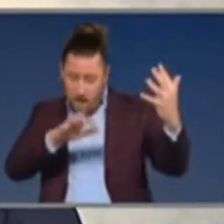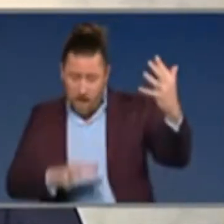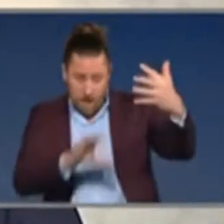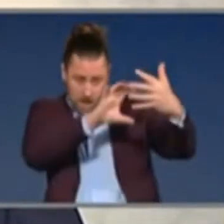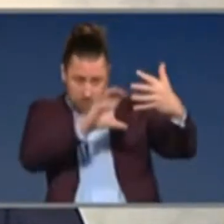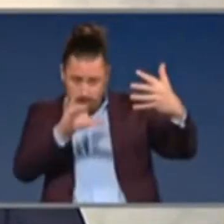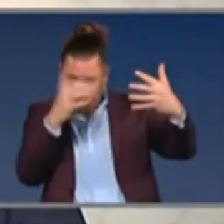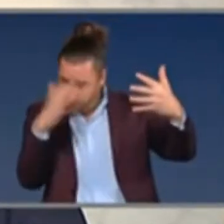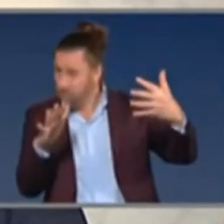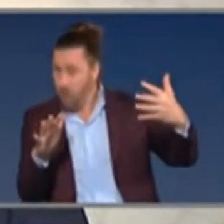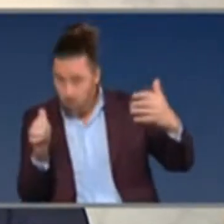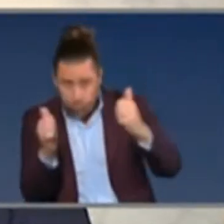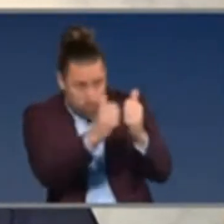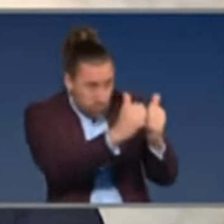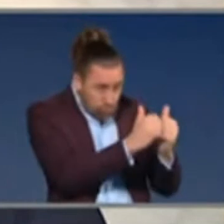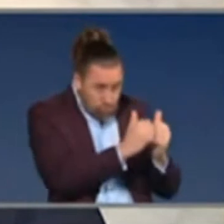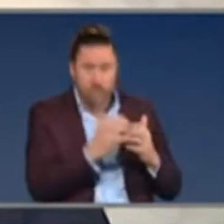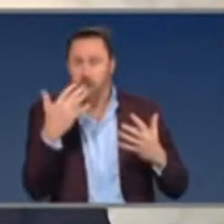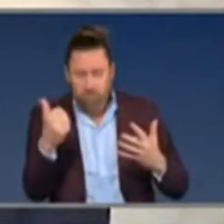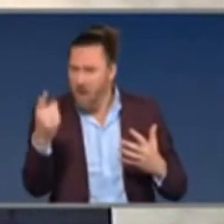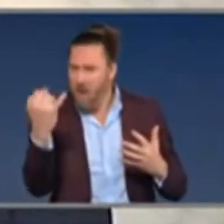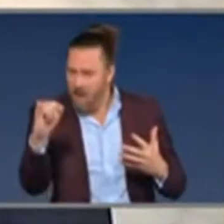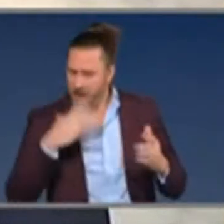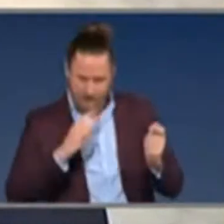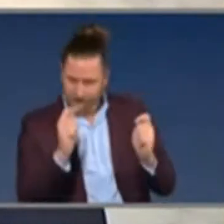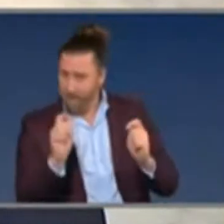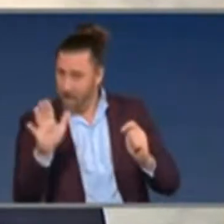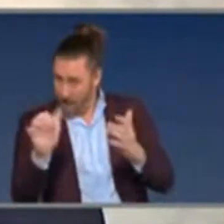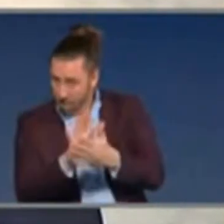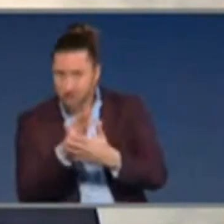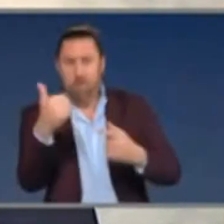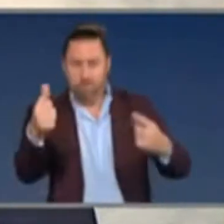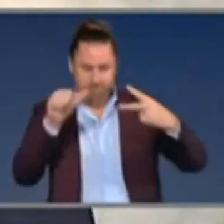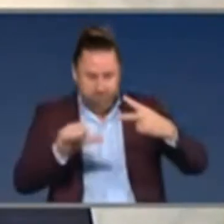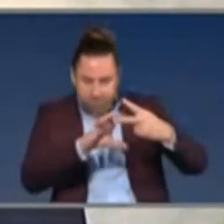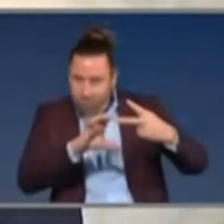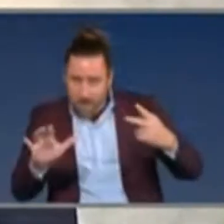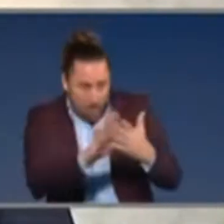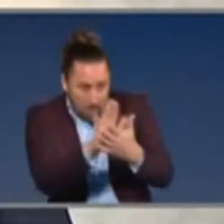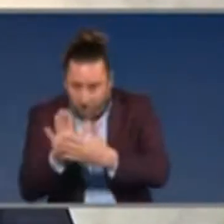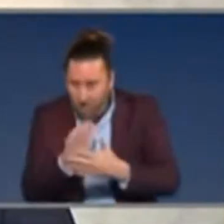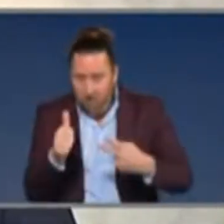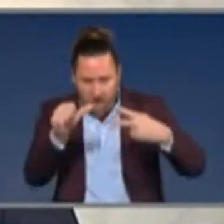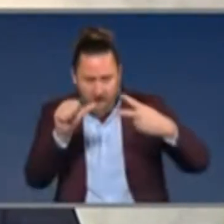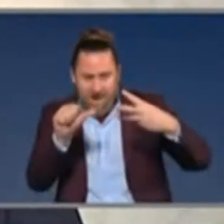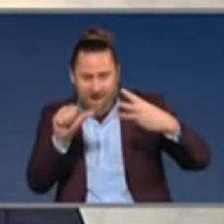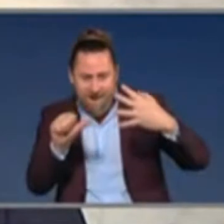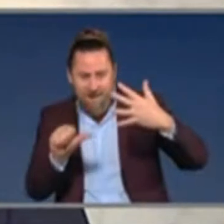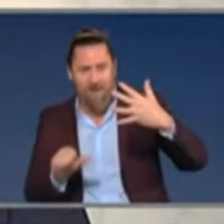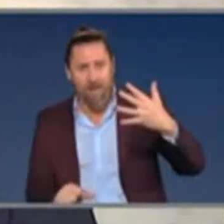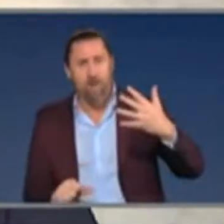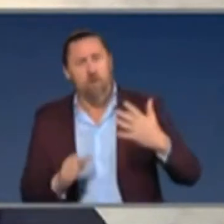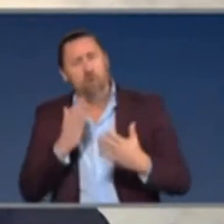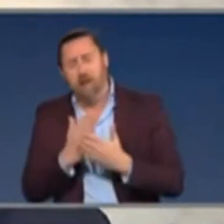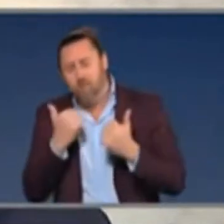all parties were satisfied. But the thing that is different this time is the enthusiasm of all to address these